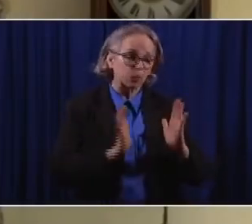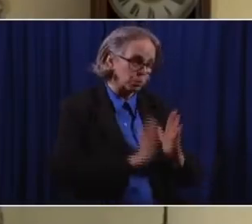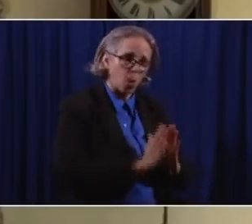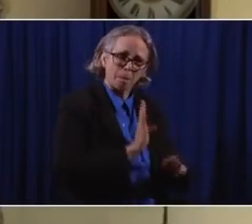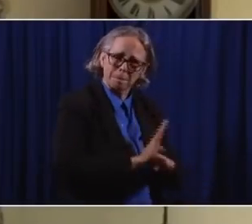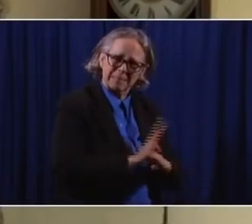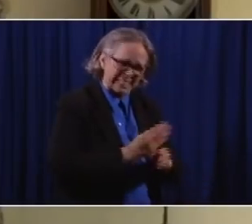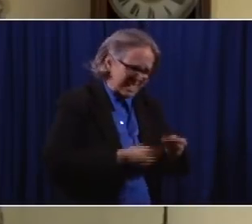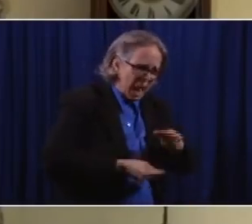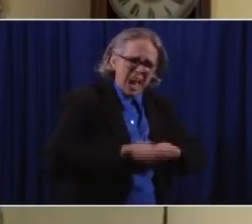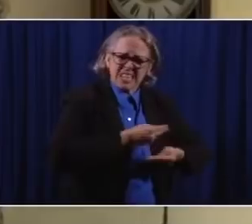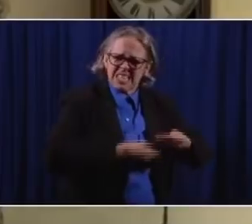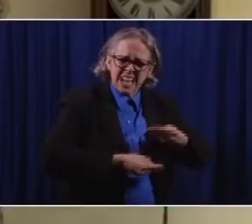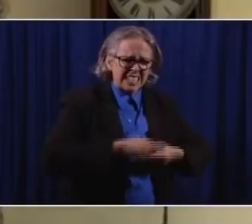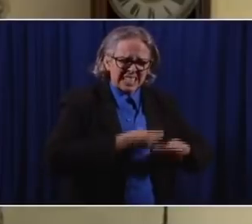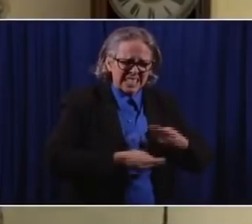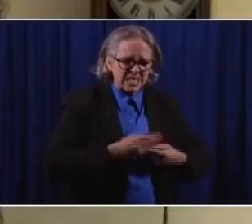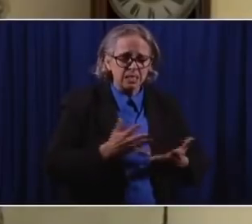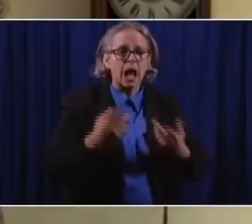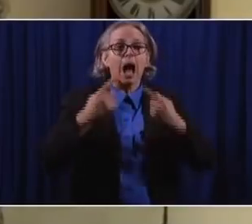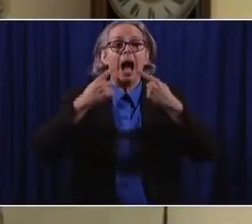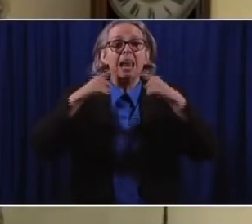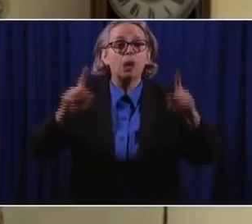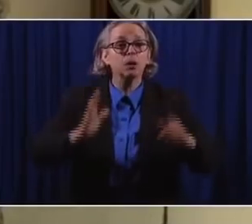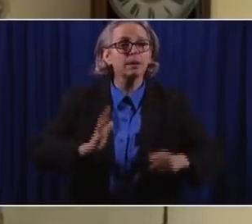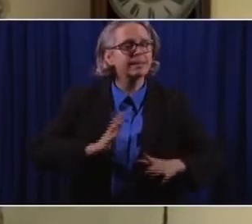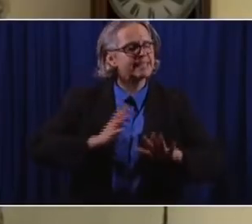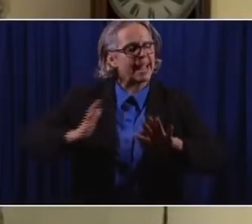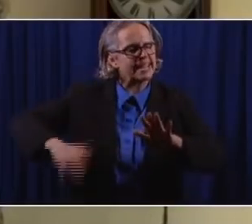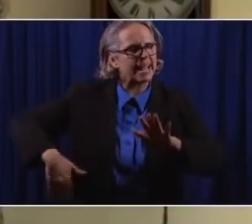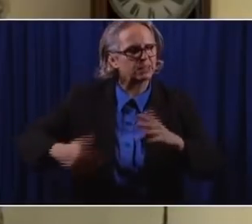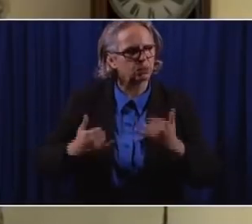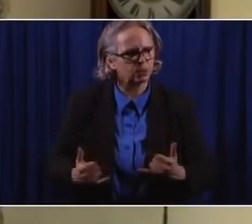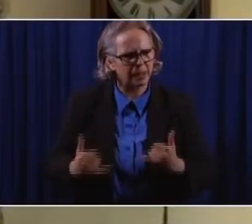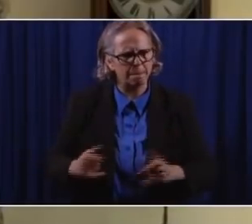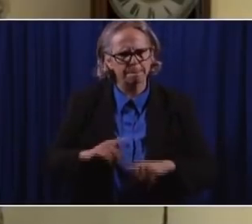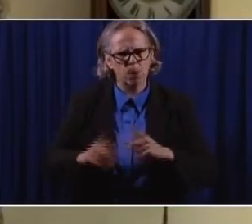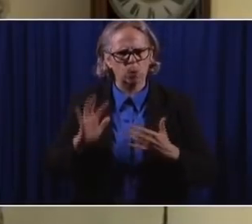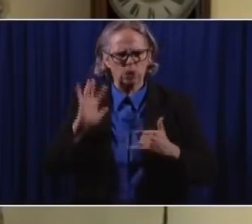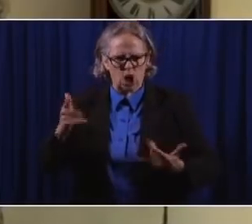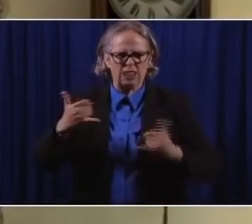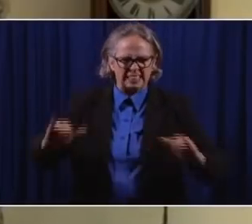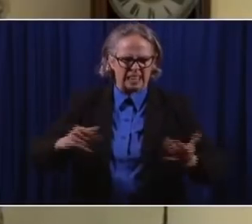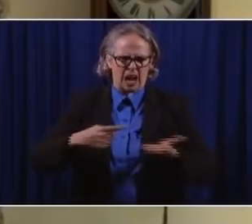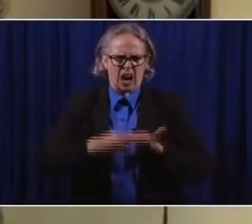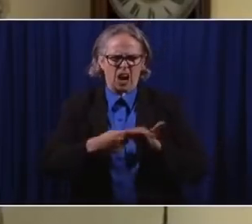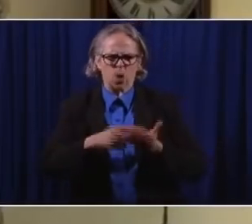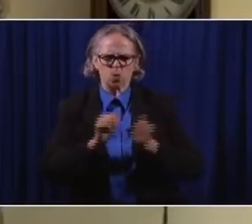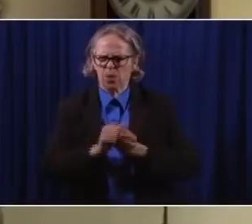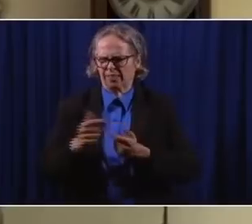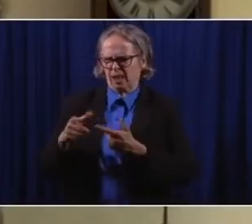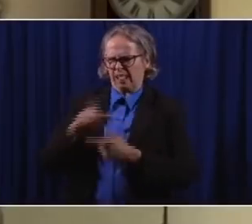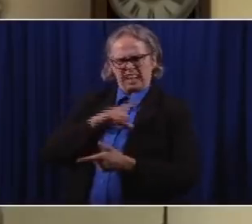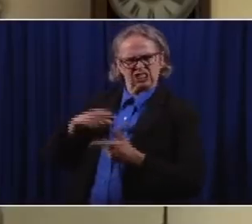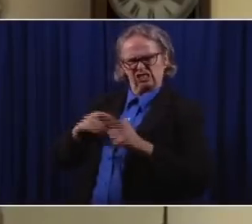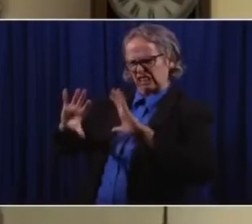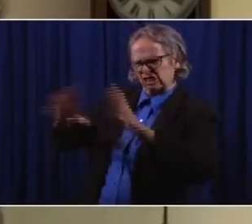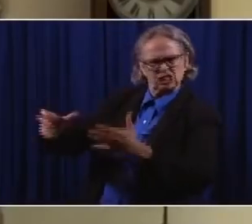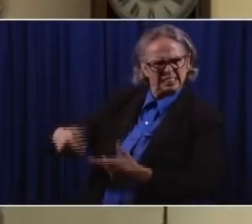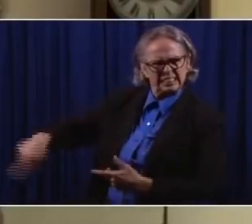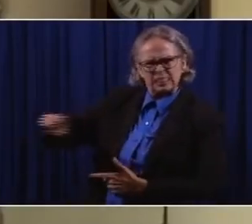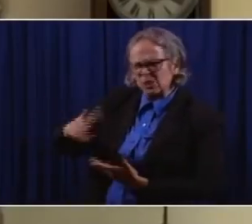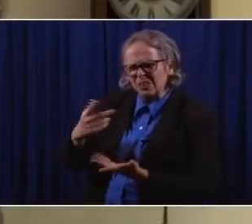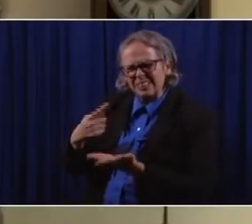We're working very closely with the General Assembly. They share our concern about these issues. We're trying to work out details with them, and I hope